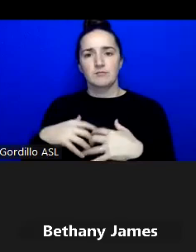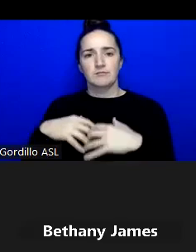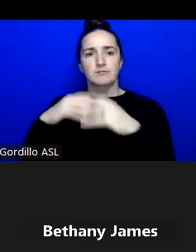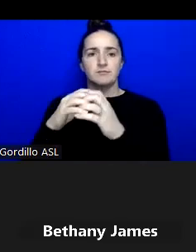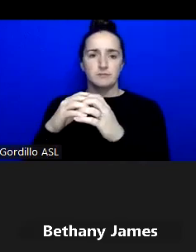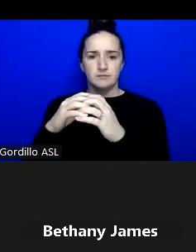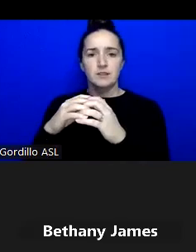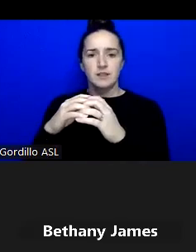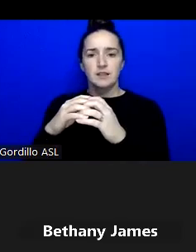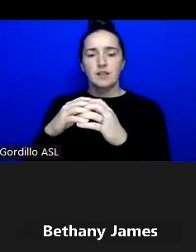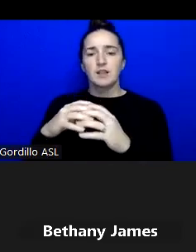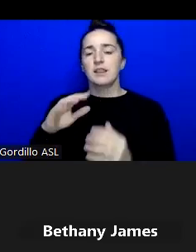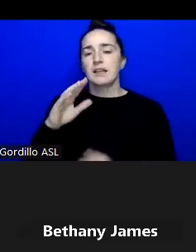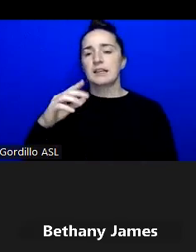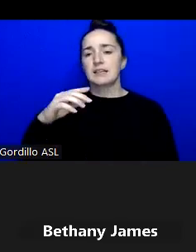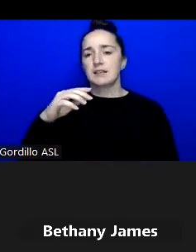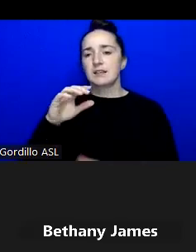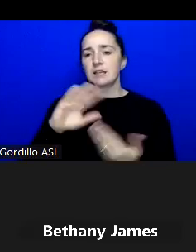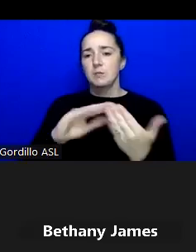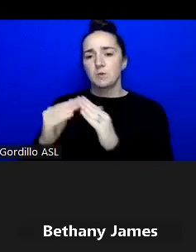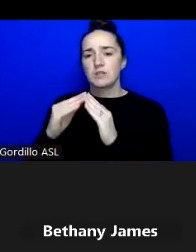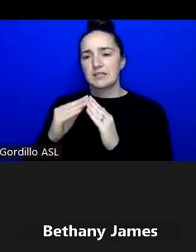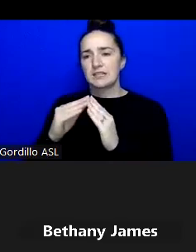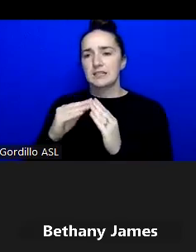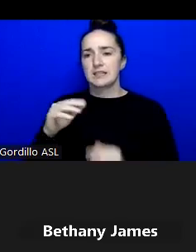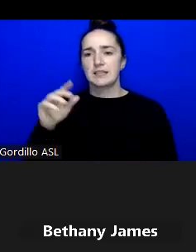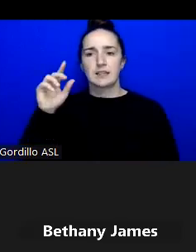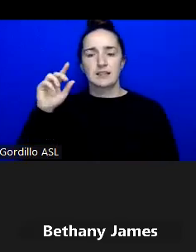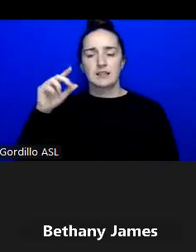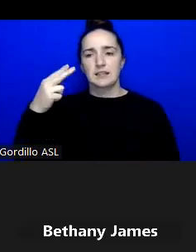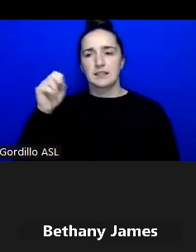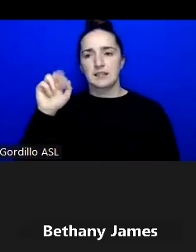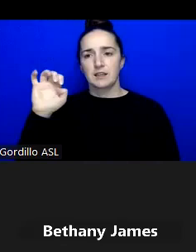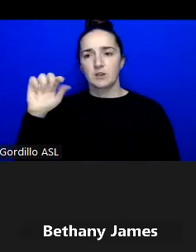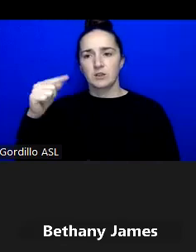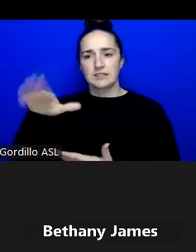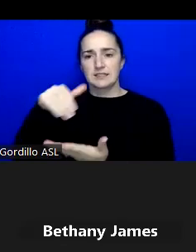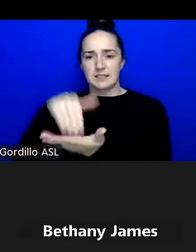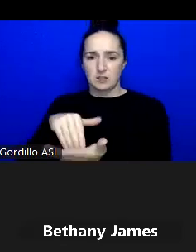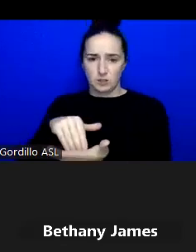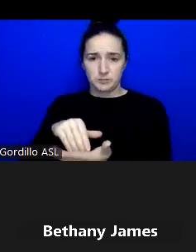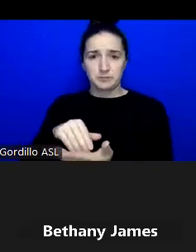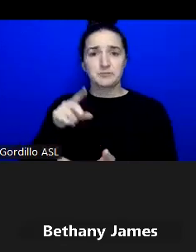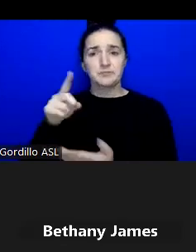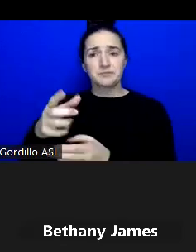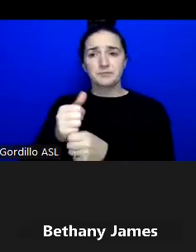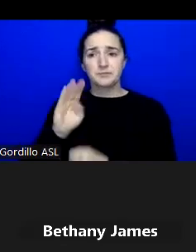about speech language pathology and eventually audiology, Dr. Bogue earned a bachelor's degree in